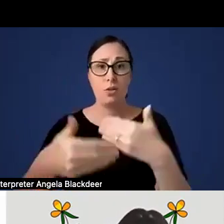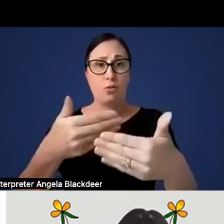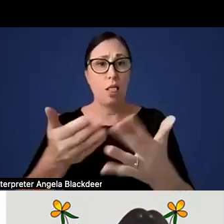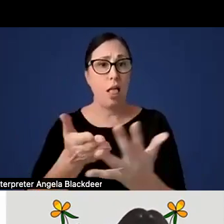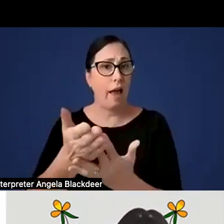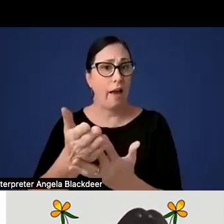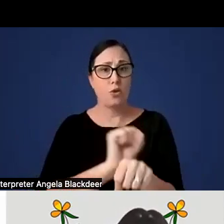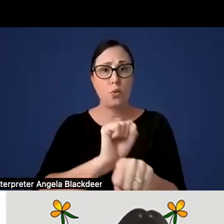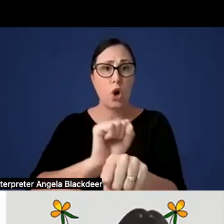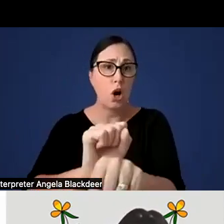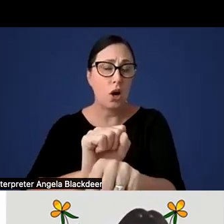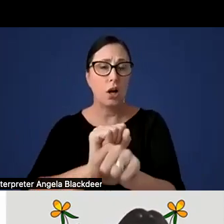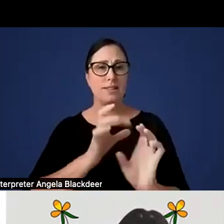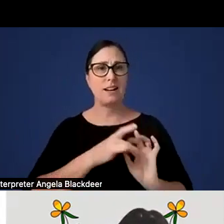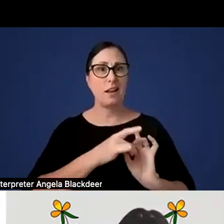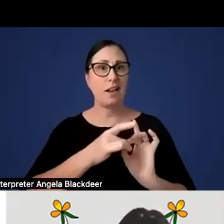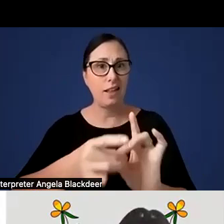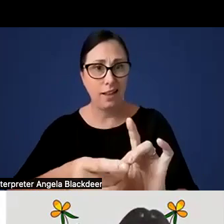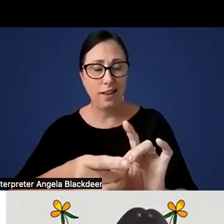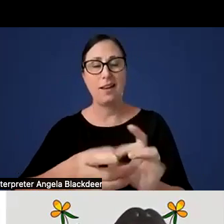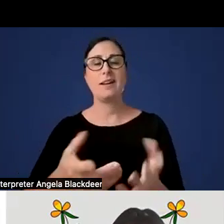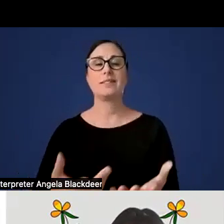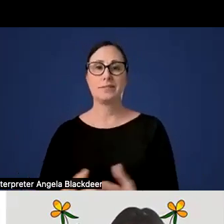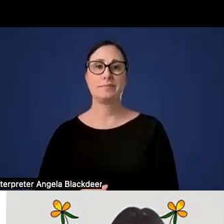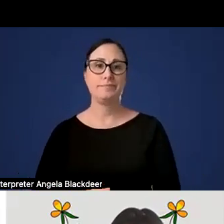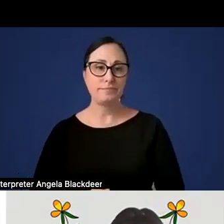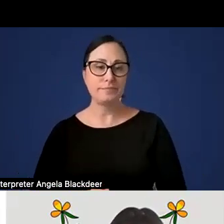we're currently employed. Morgan, would you like to introduce yourself?